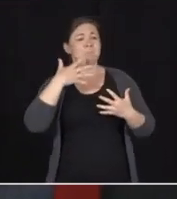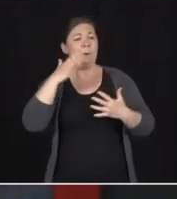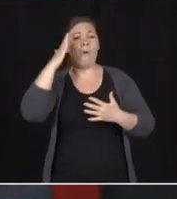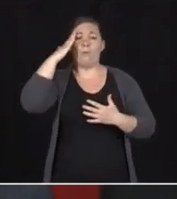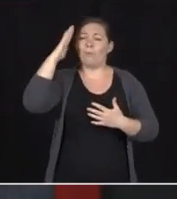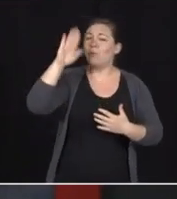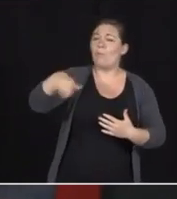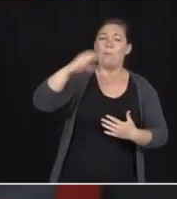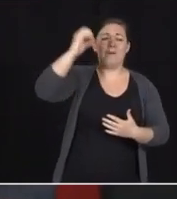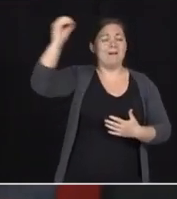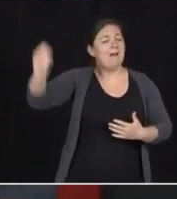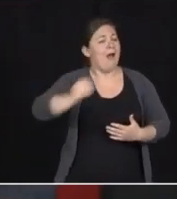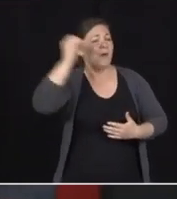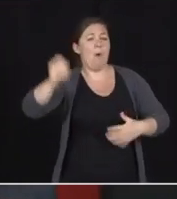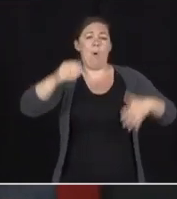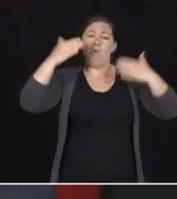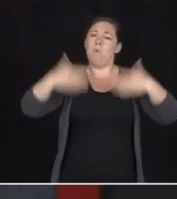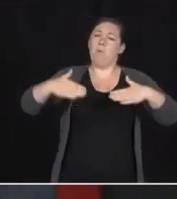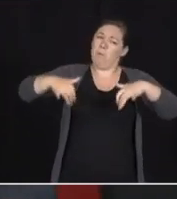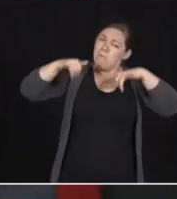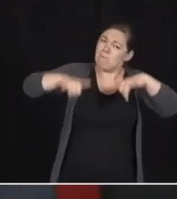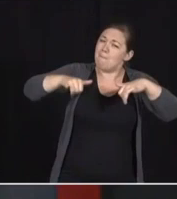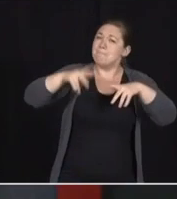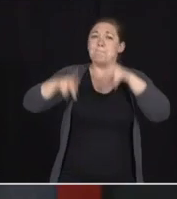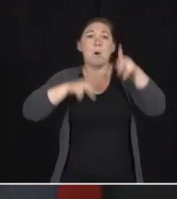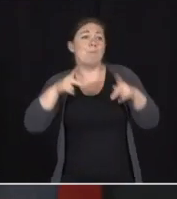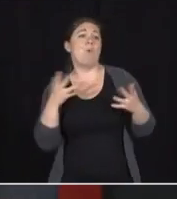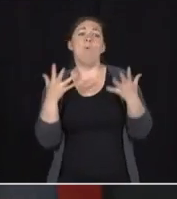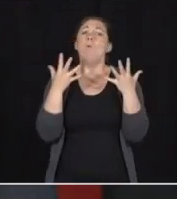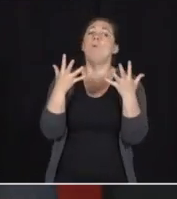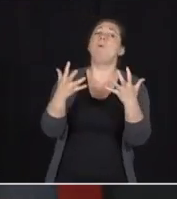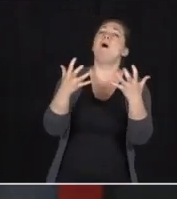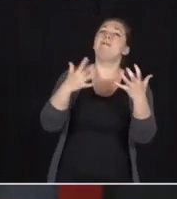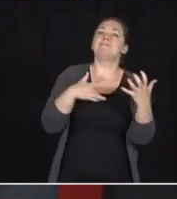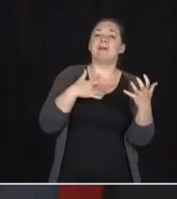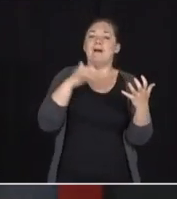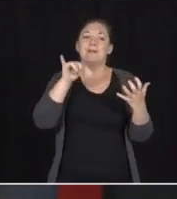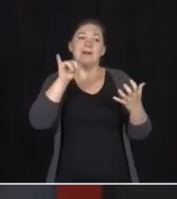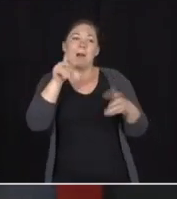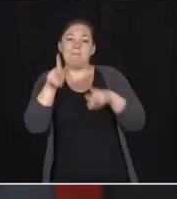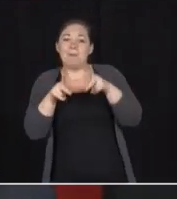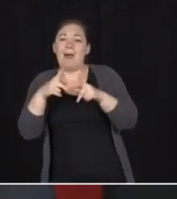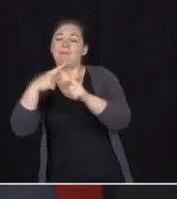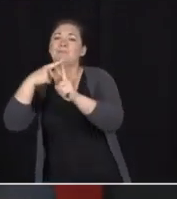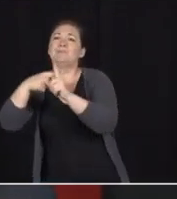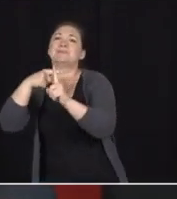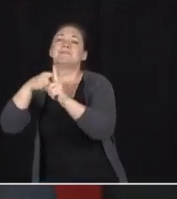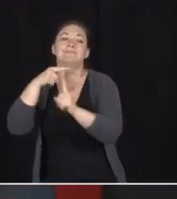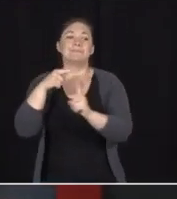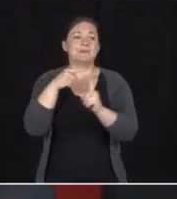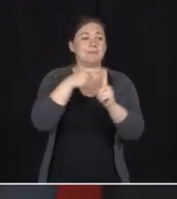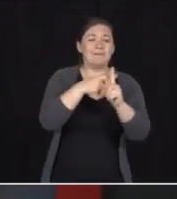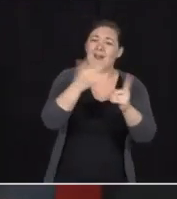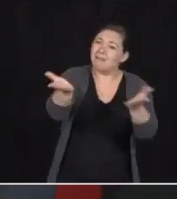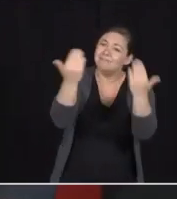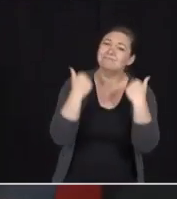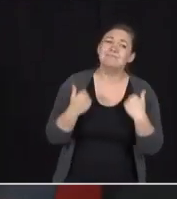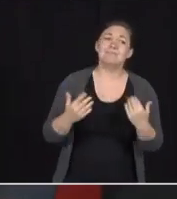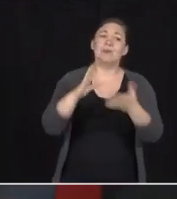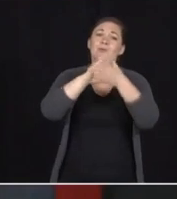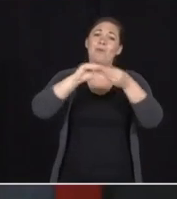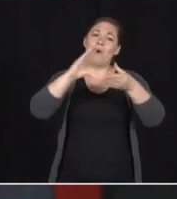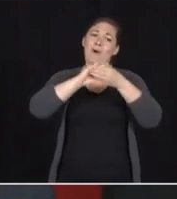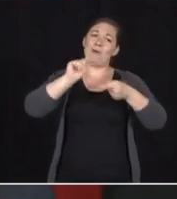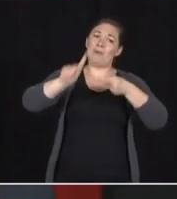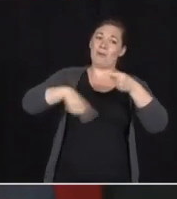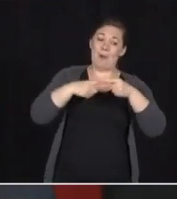bring a ray of sunshine into someone else's life. Stories that embody the phrase, small businesses, big hearts.